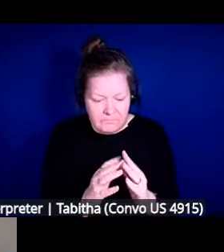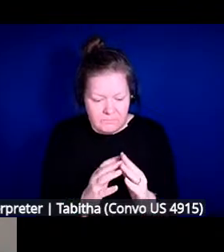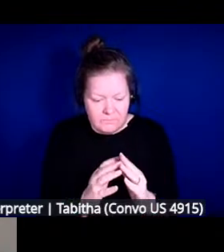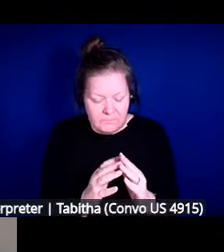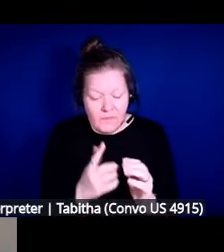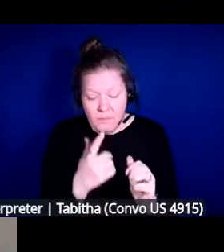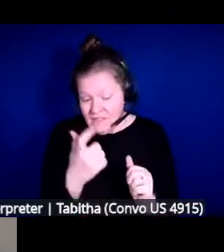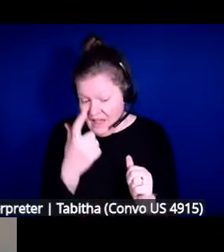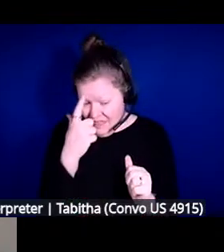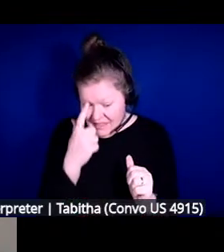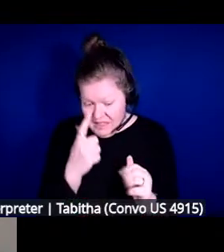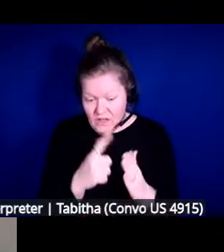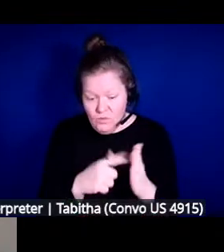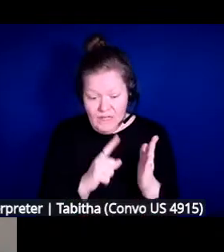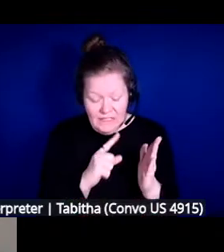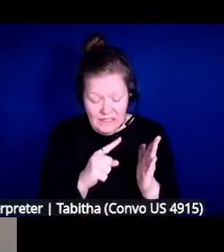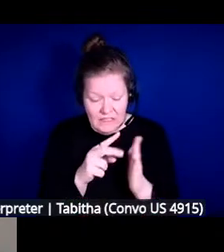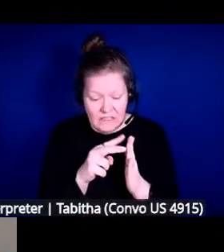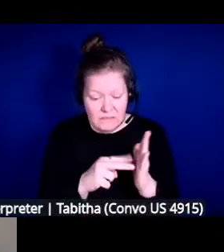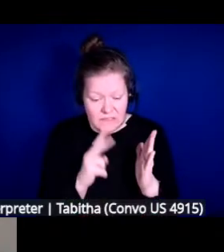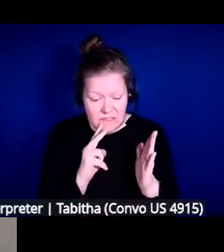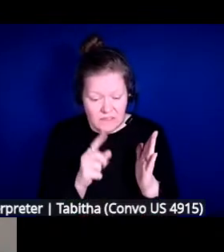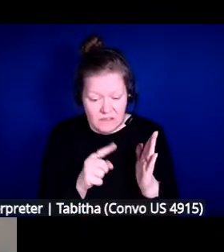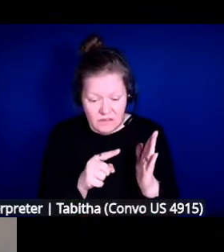Because I think it is what I think it is.